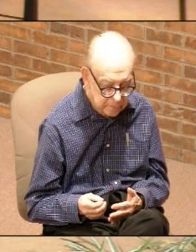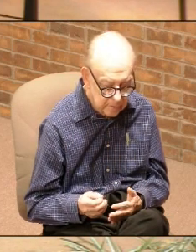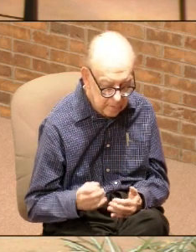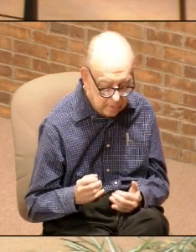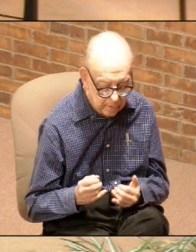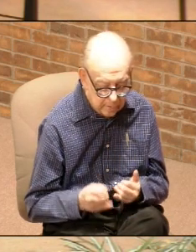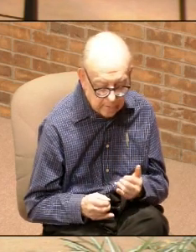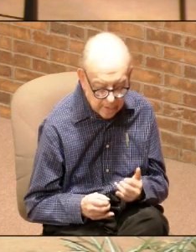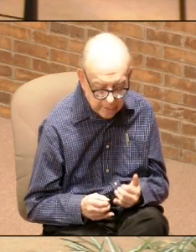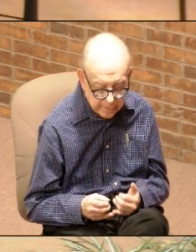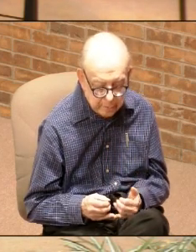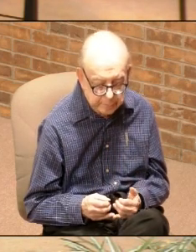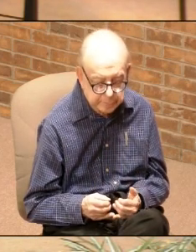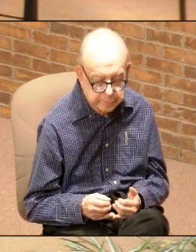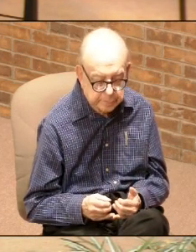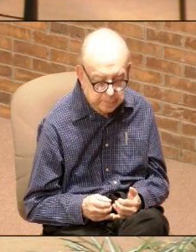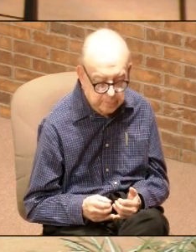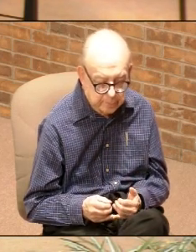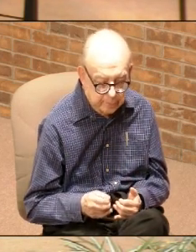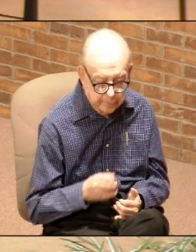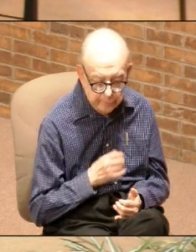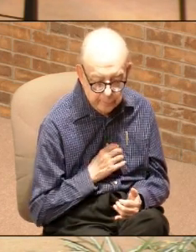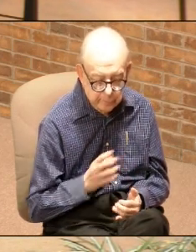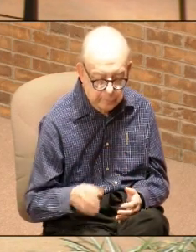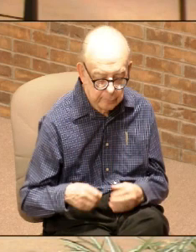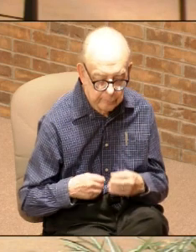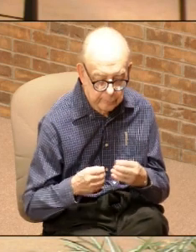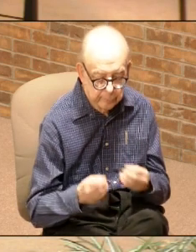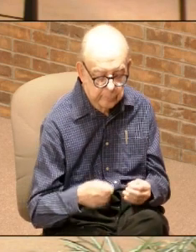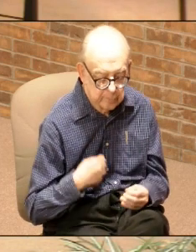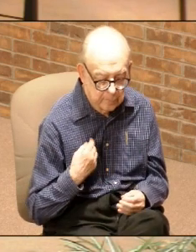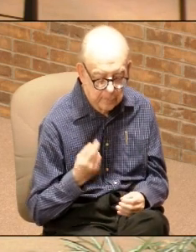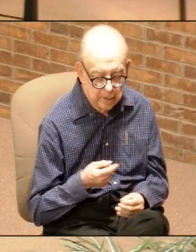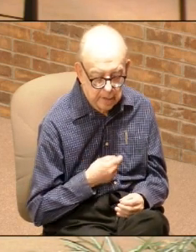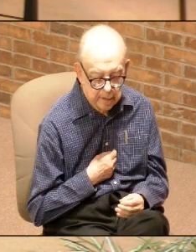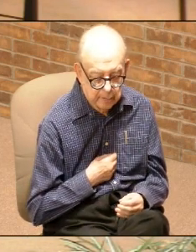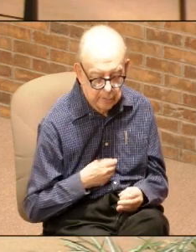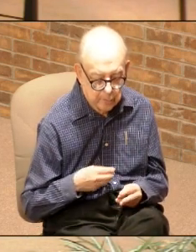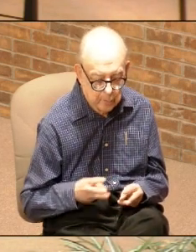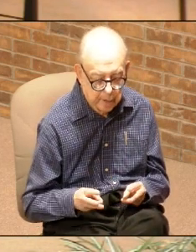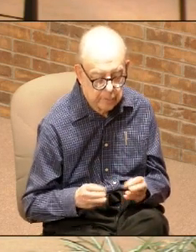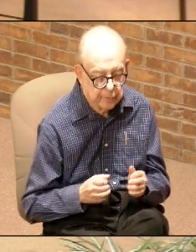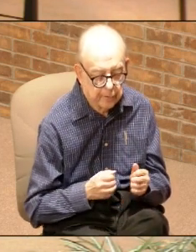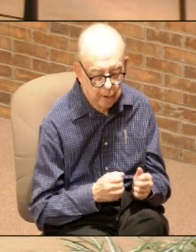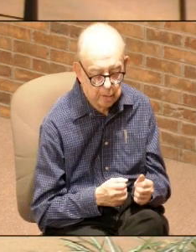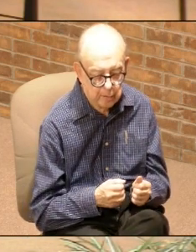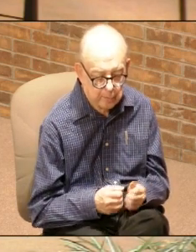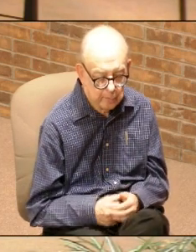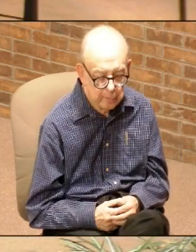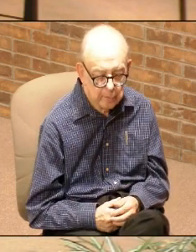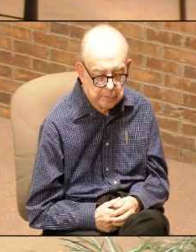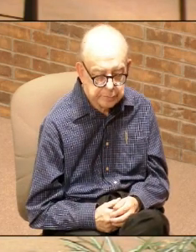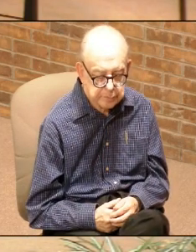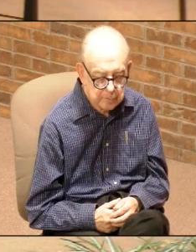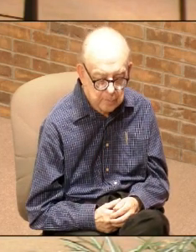last but not least, Christ gave us a pattern to follow.